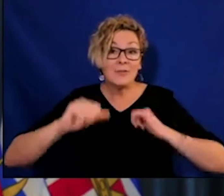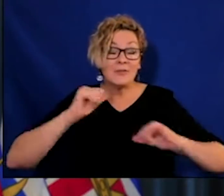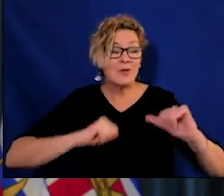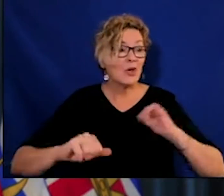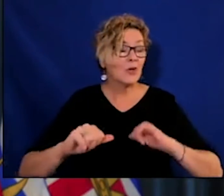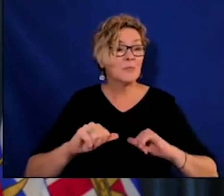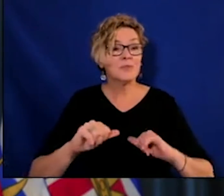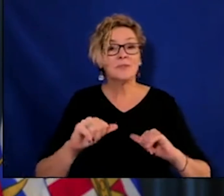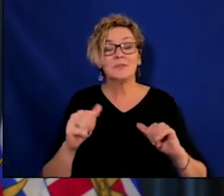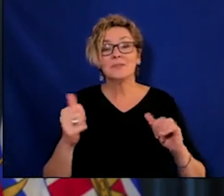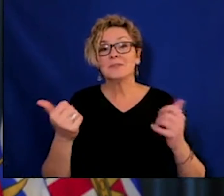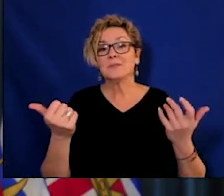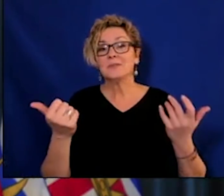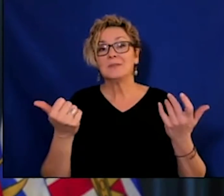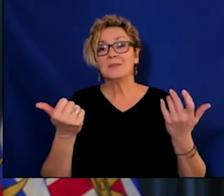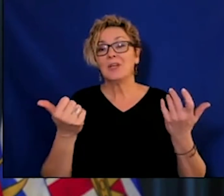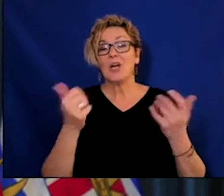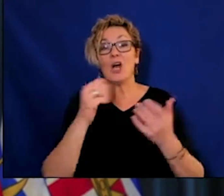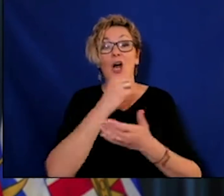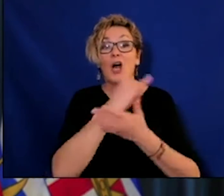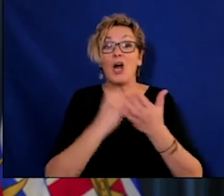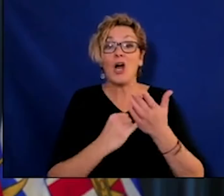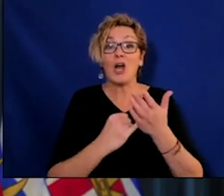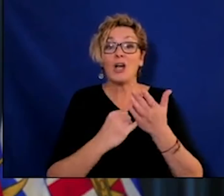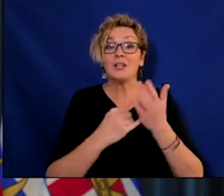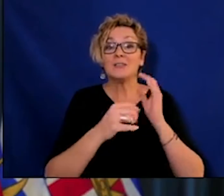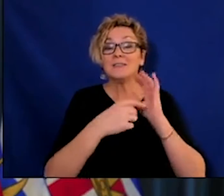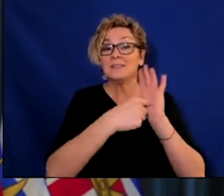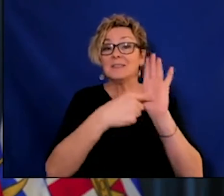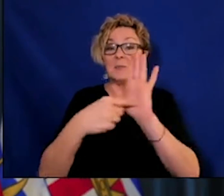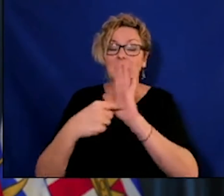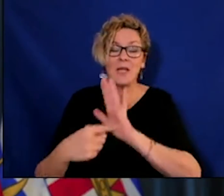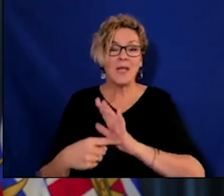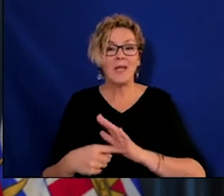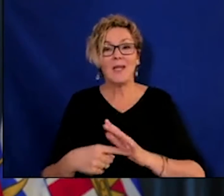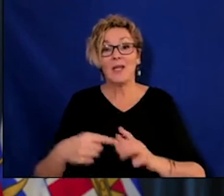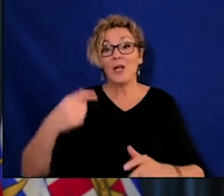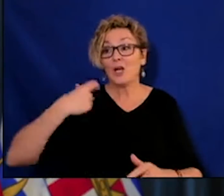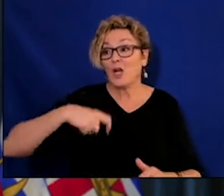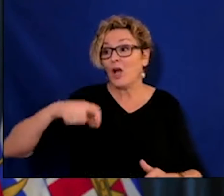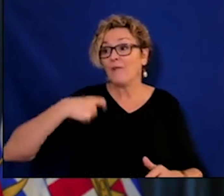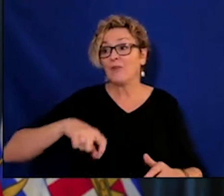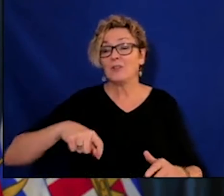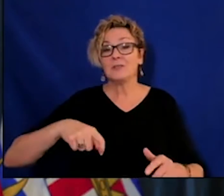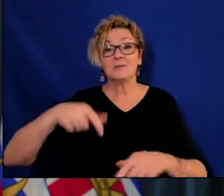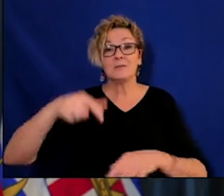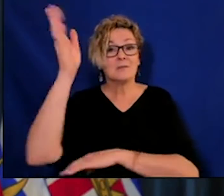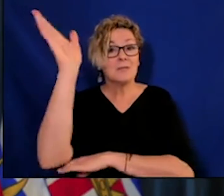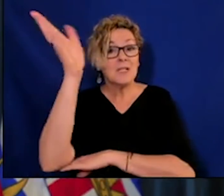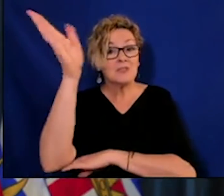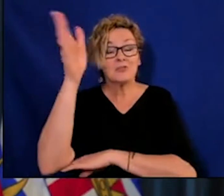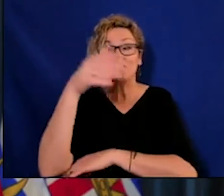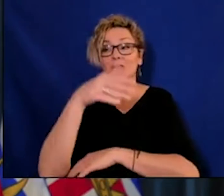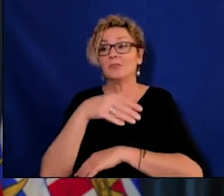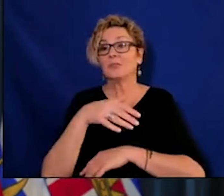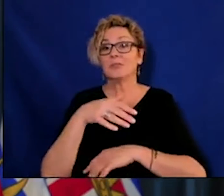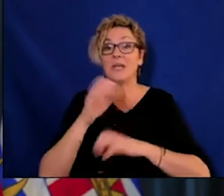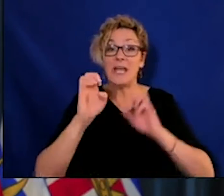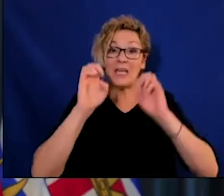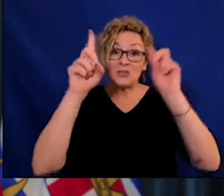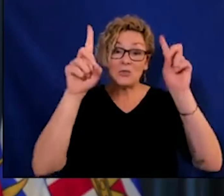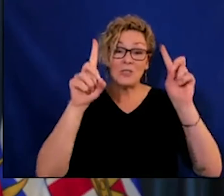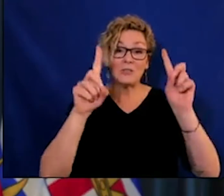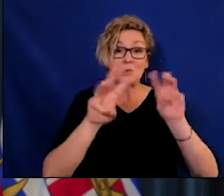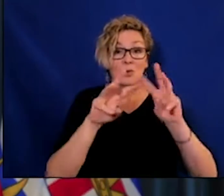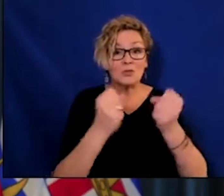show, book signing, reading, recitation, display, movie, film, meeting, conference, lecture, talk, educational presentation, except in a